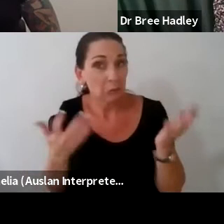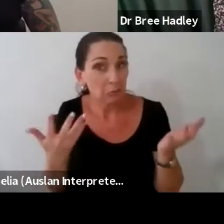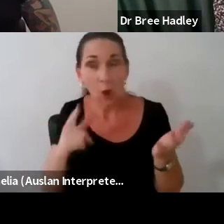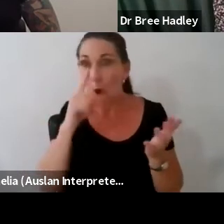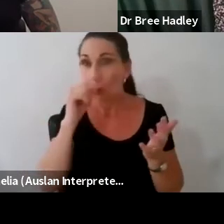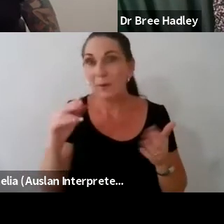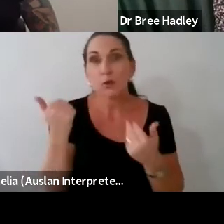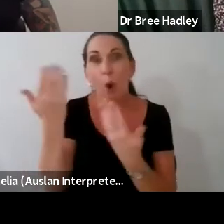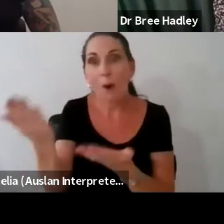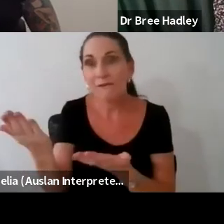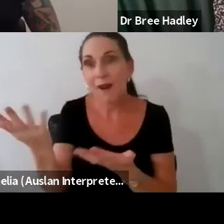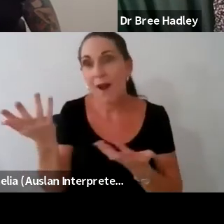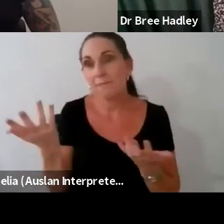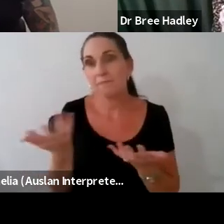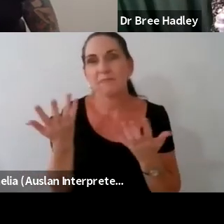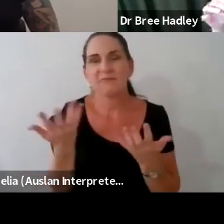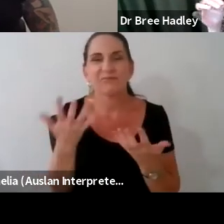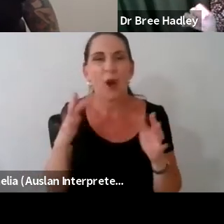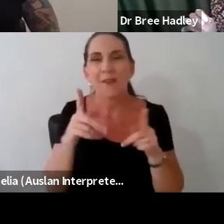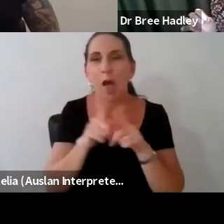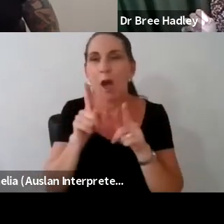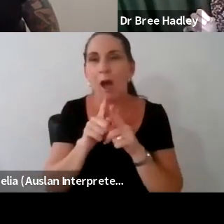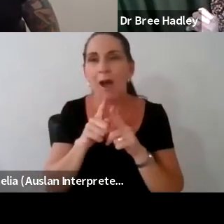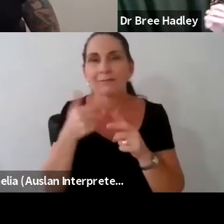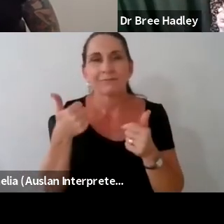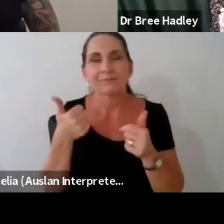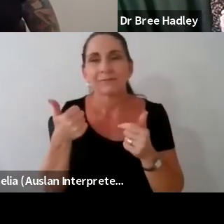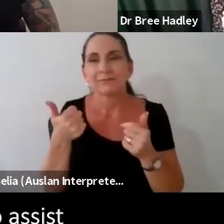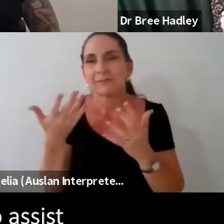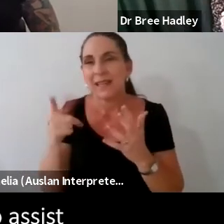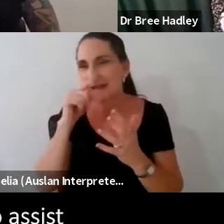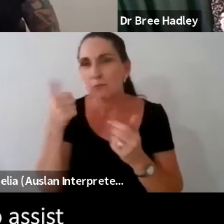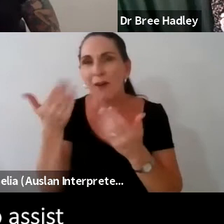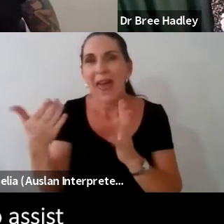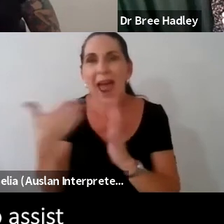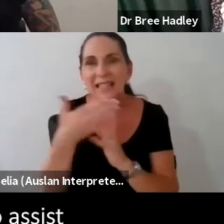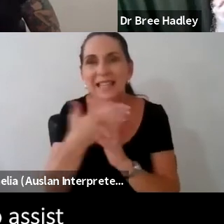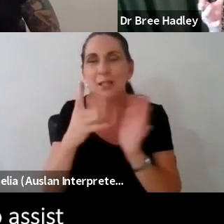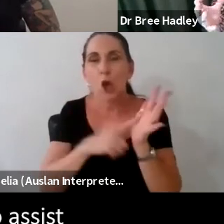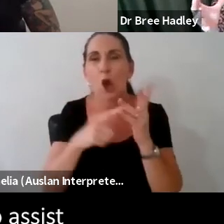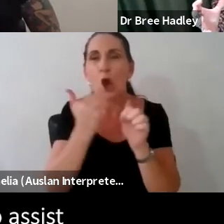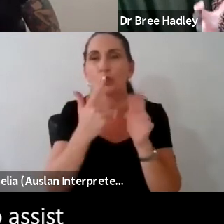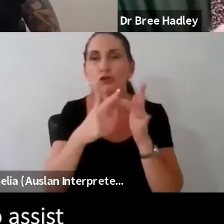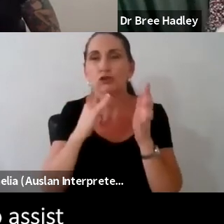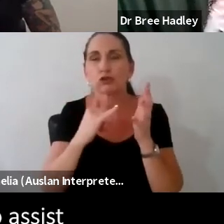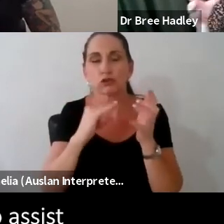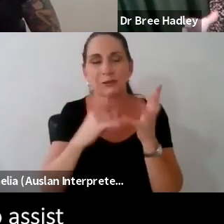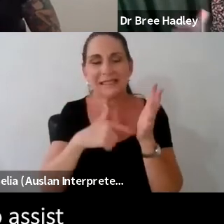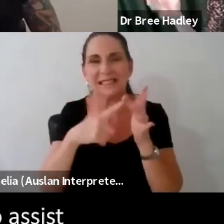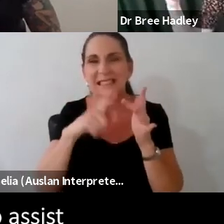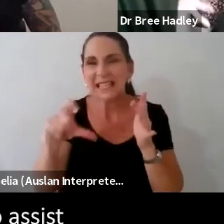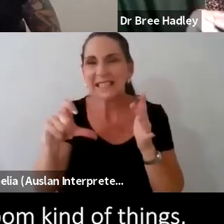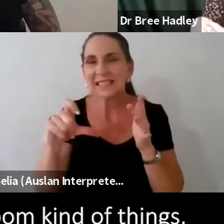offer a kind of access and logistical support. It may be to assist with some of those check